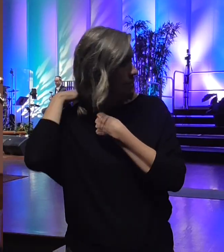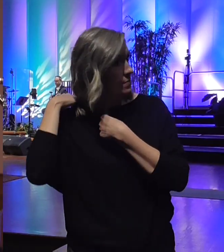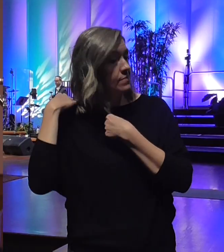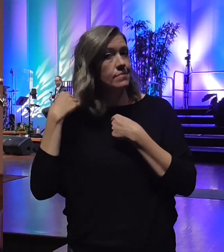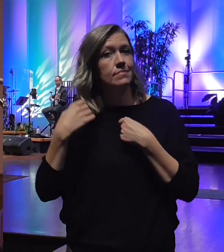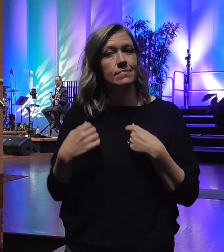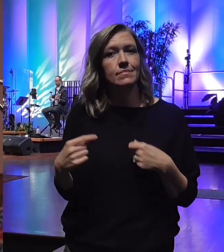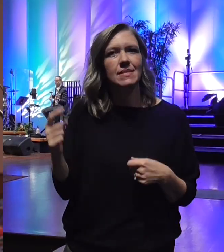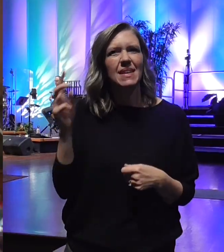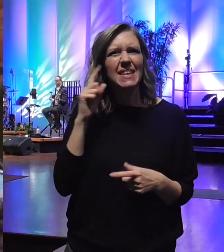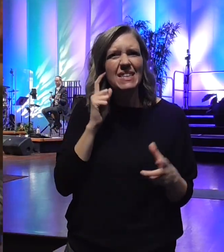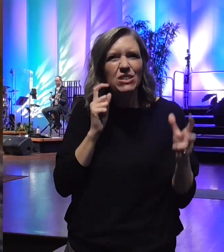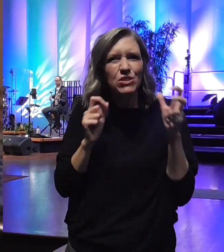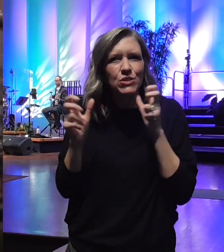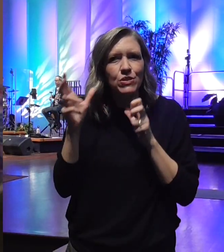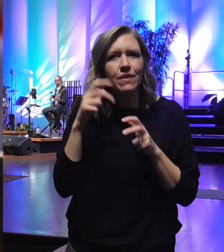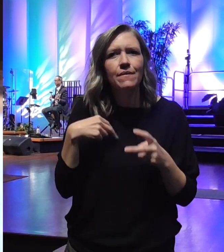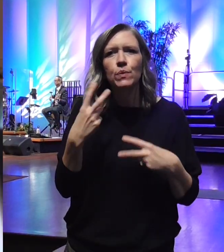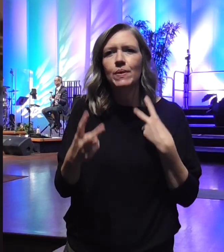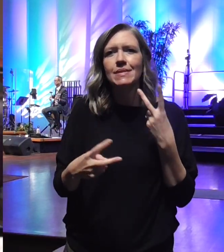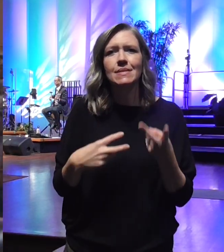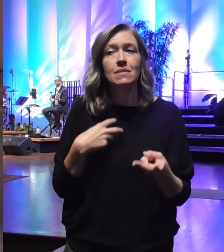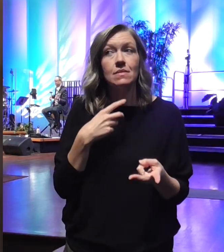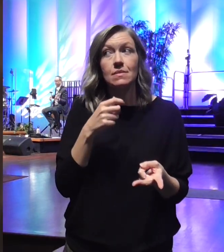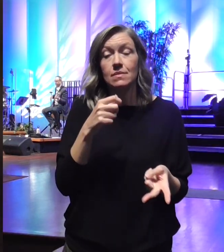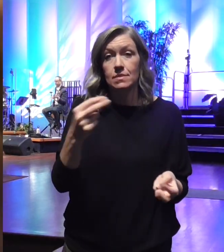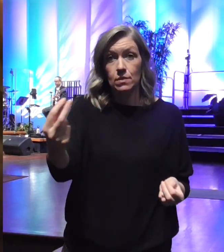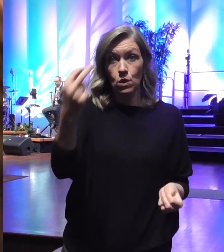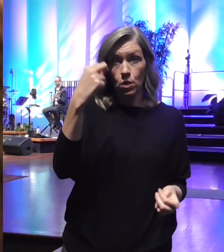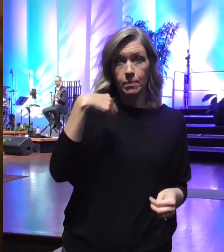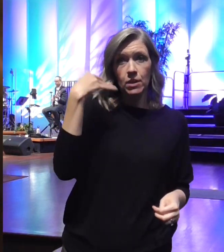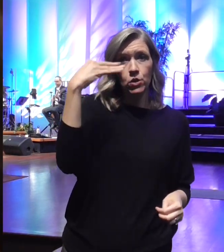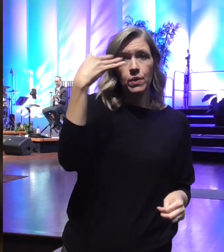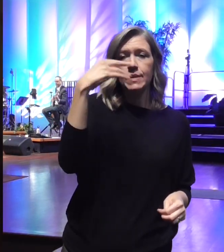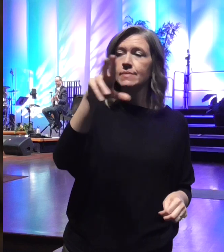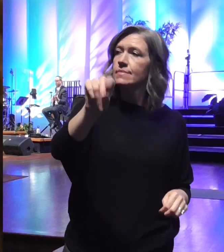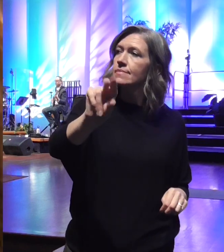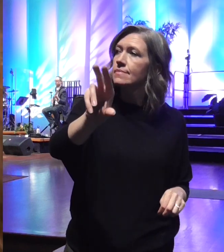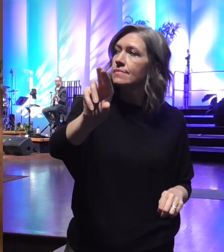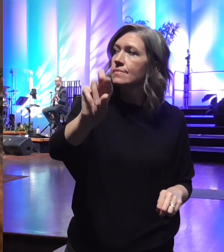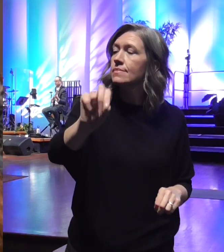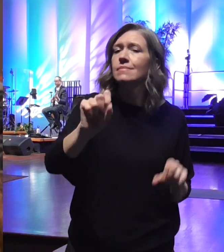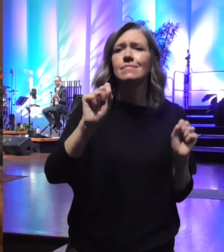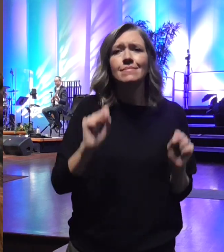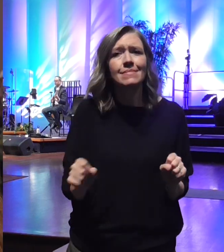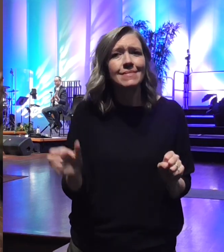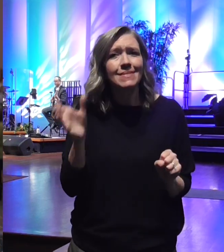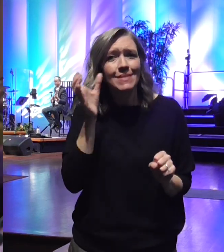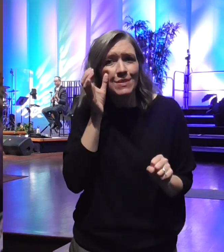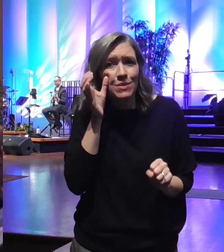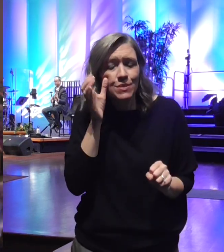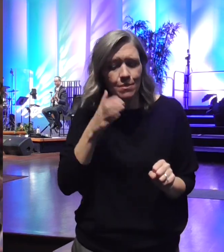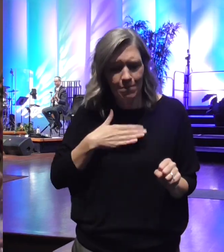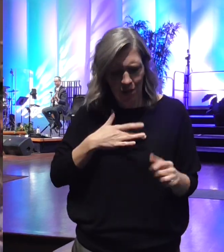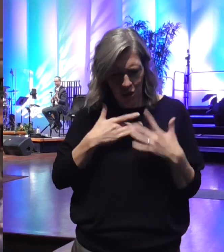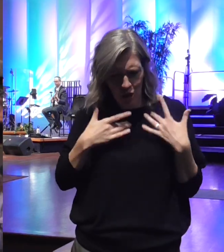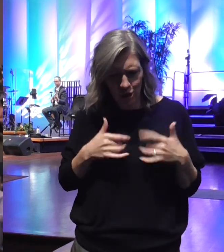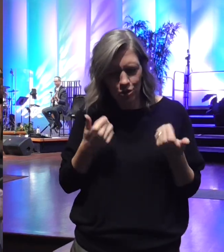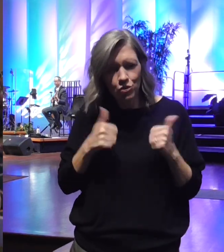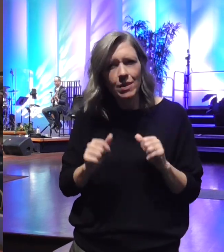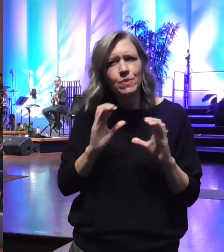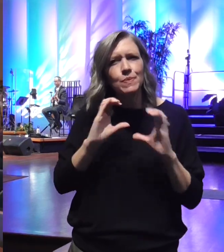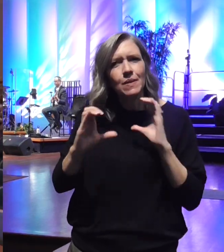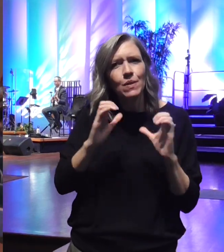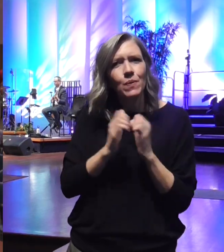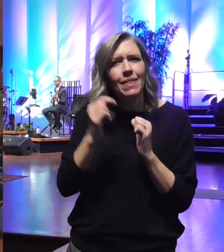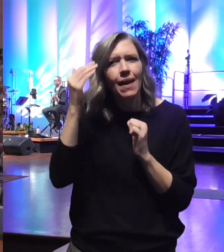I hear voices, don't think that I'm crazy. I can hear my heart trying to tell my head,